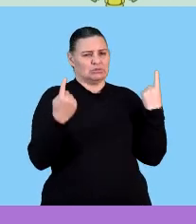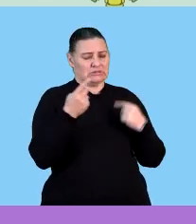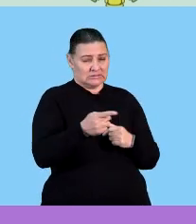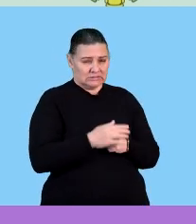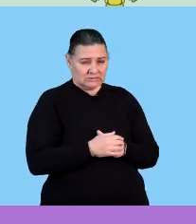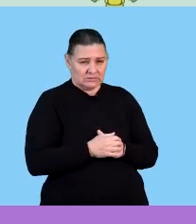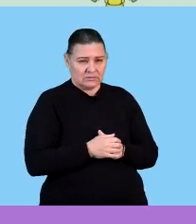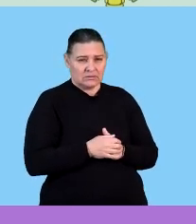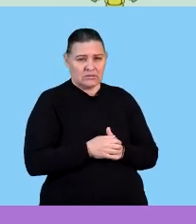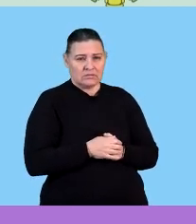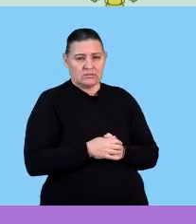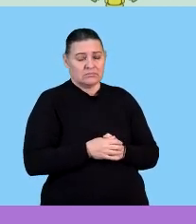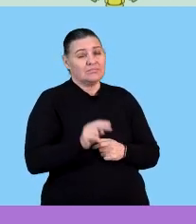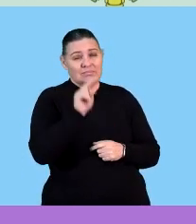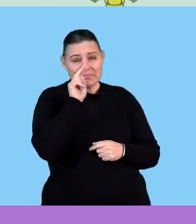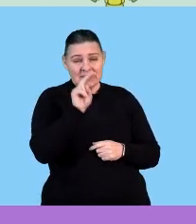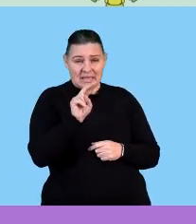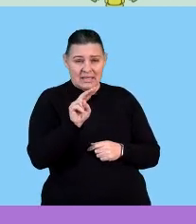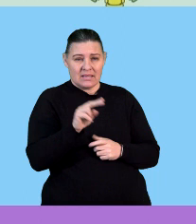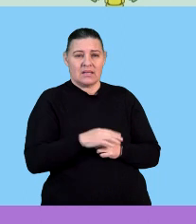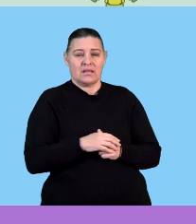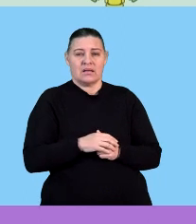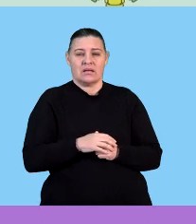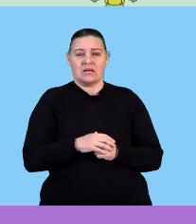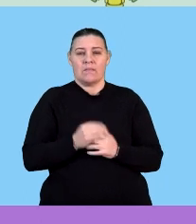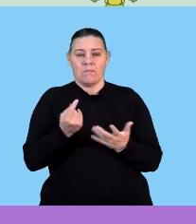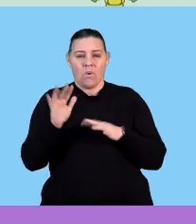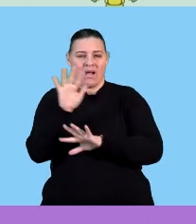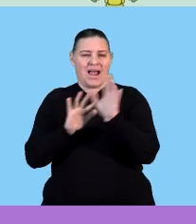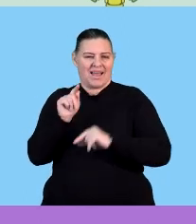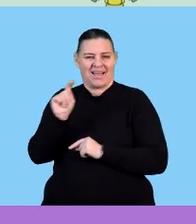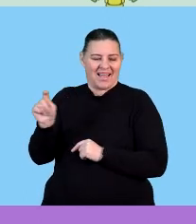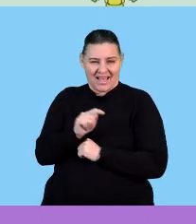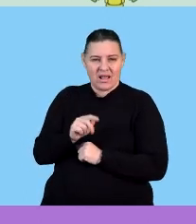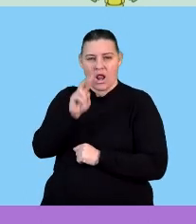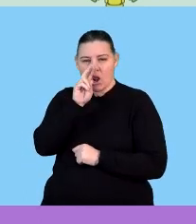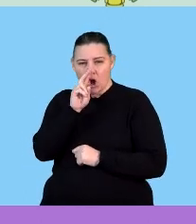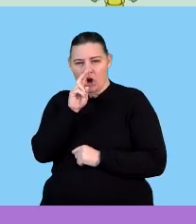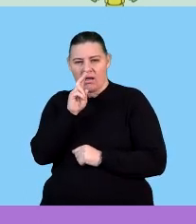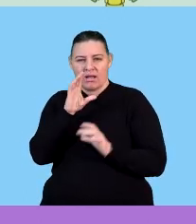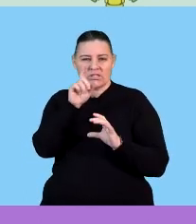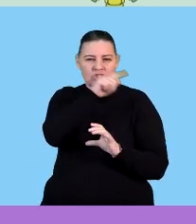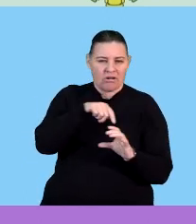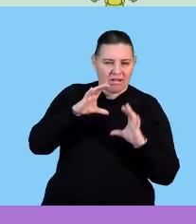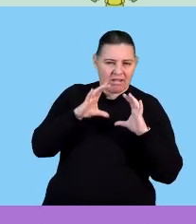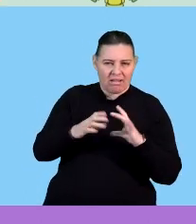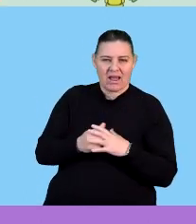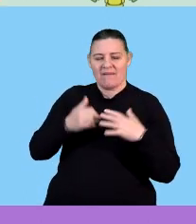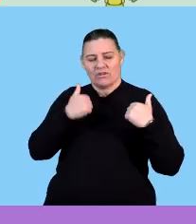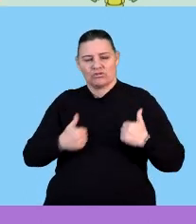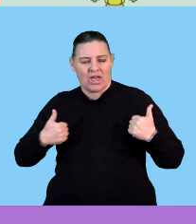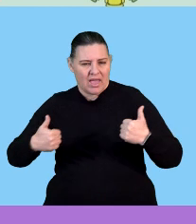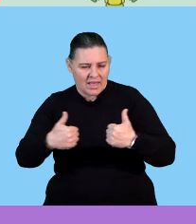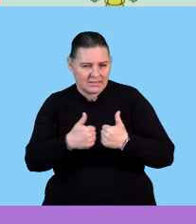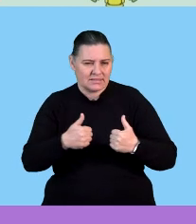different. As you can see here, right, these ones are a little bit colorful. So, looking at these type of circles, for example, you've